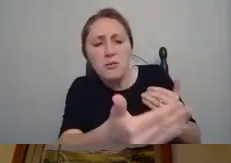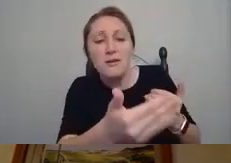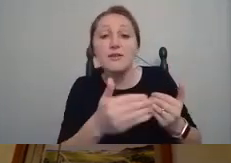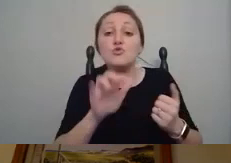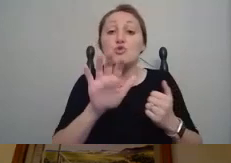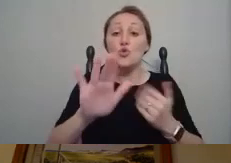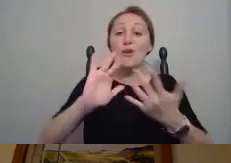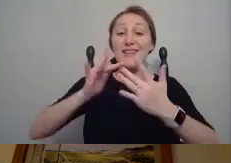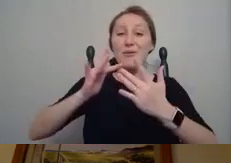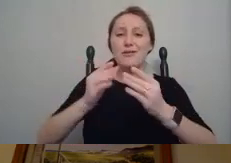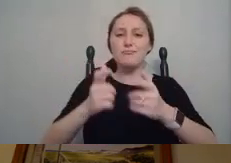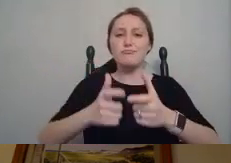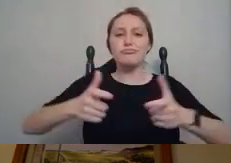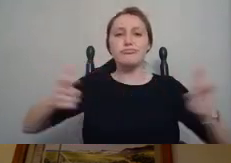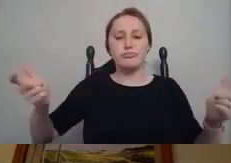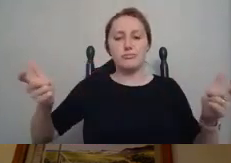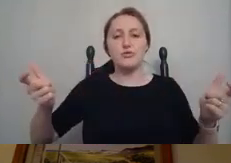families that you might not have,